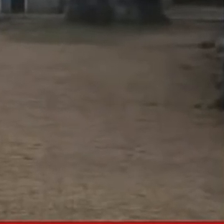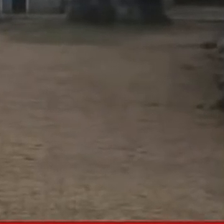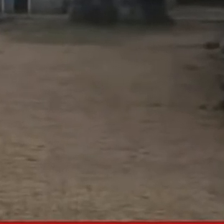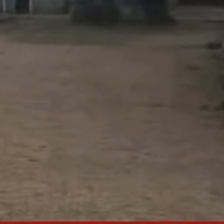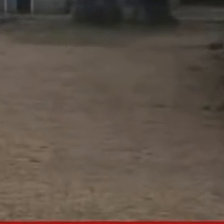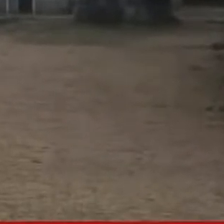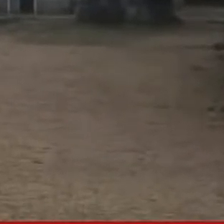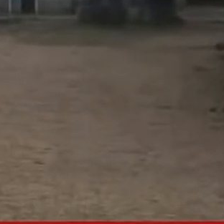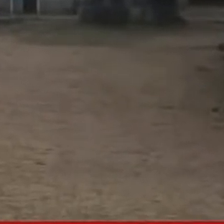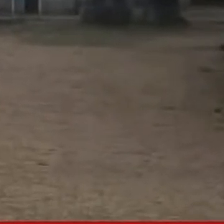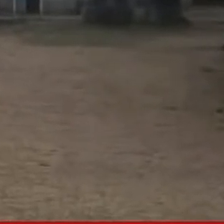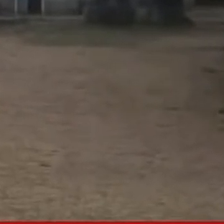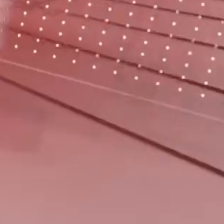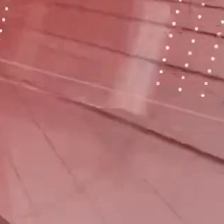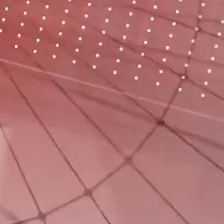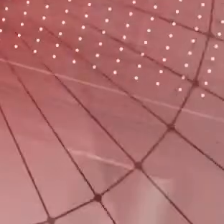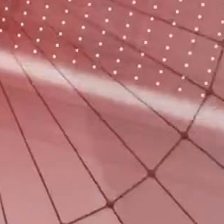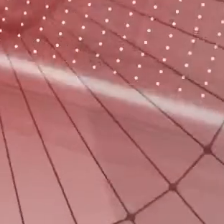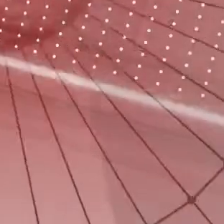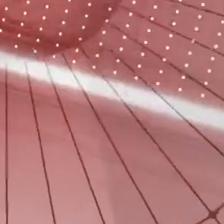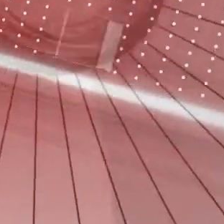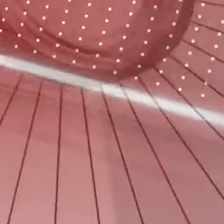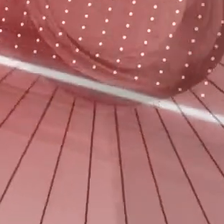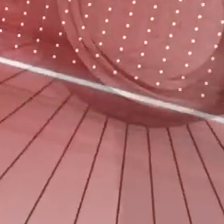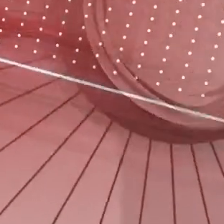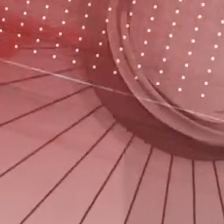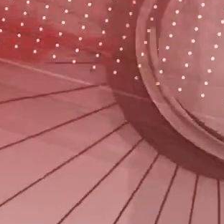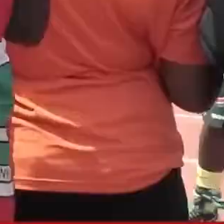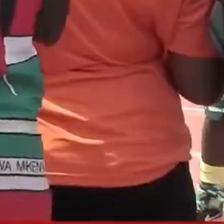wreak havoc in the country.